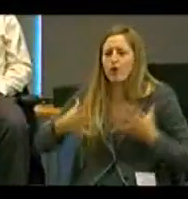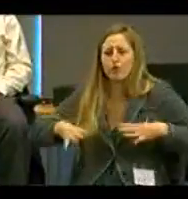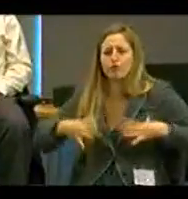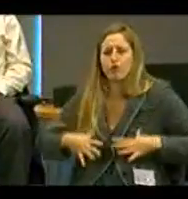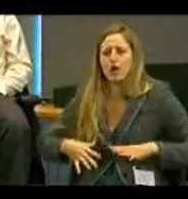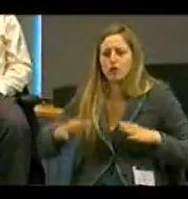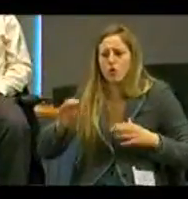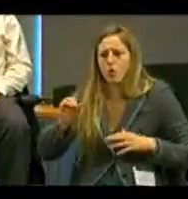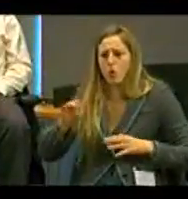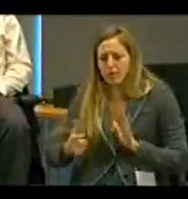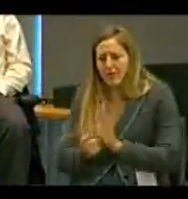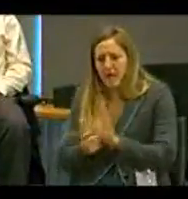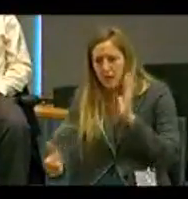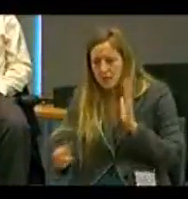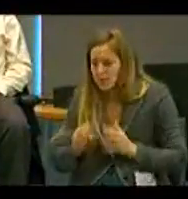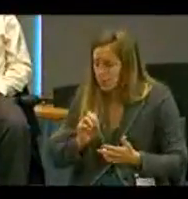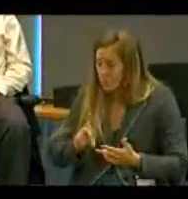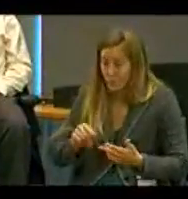of